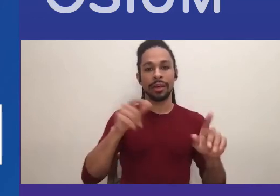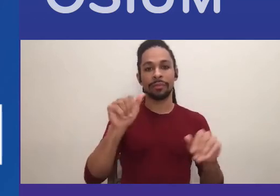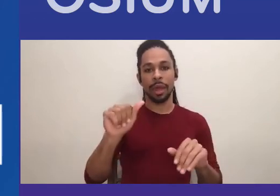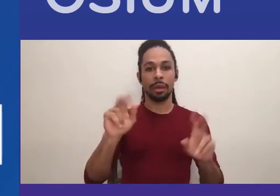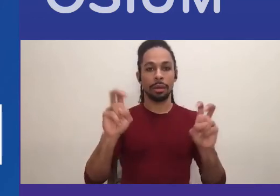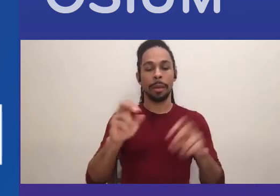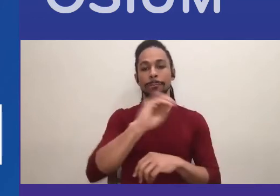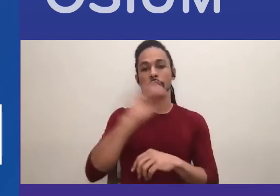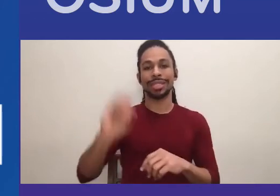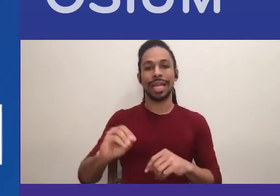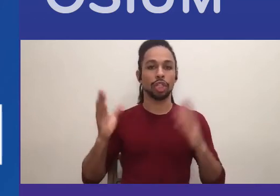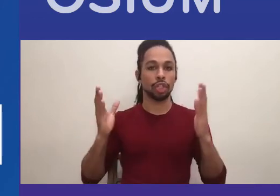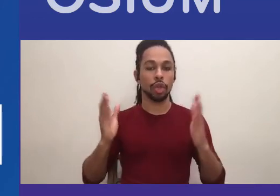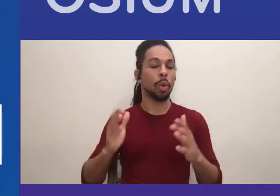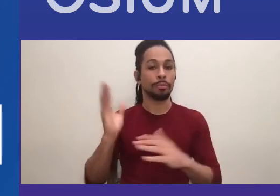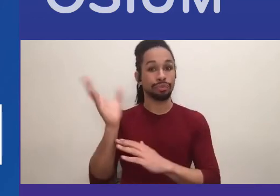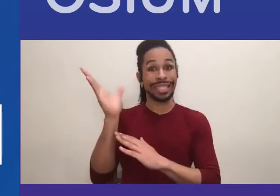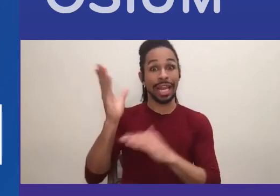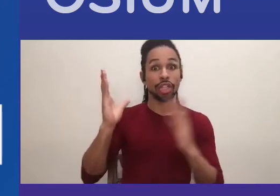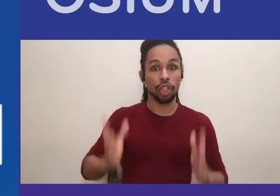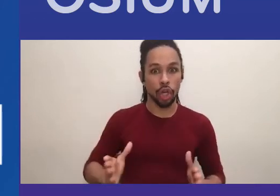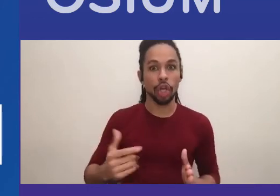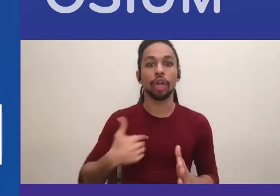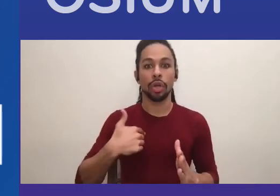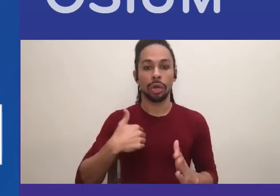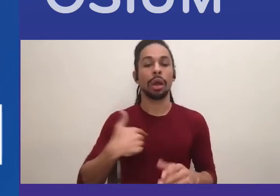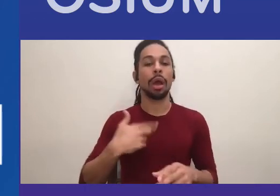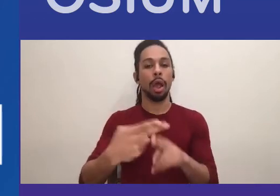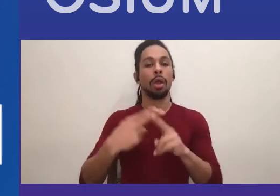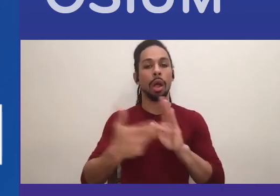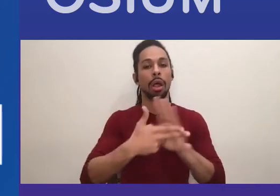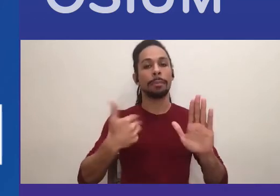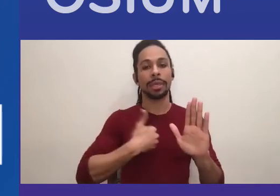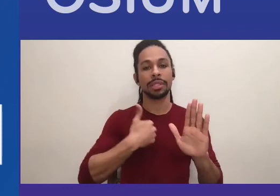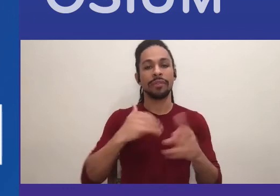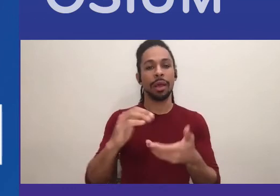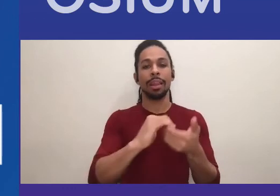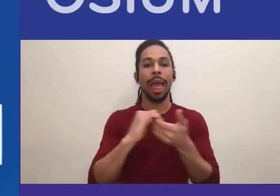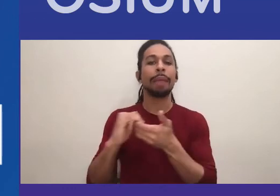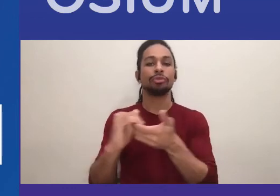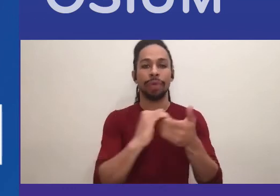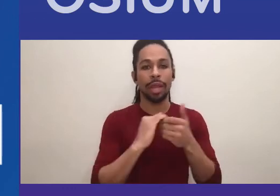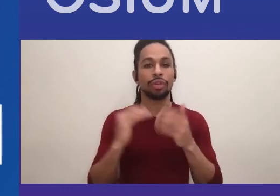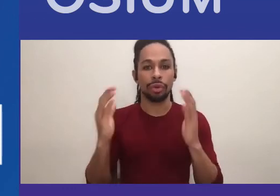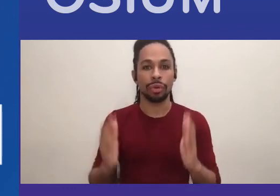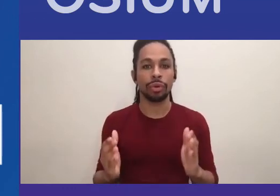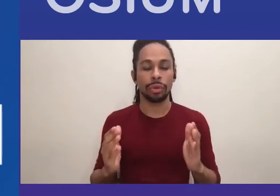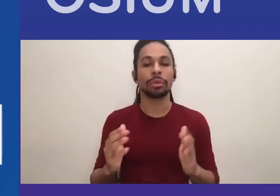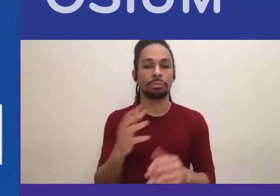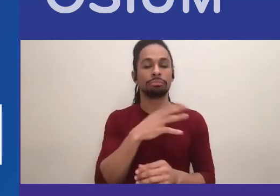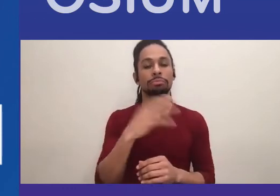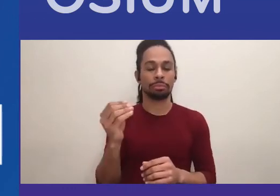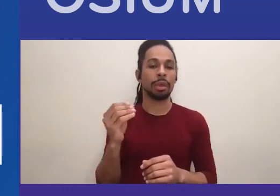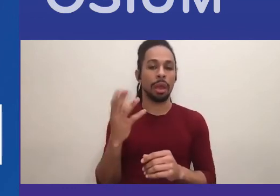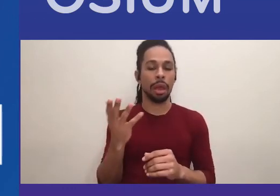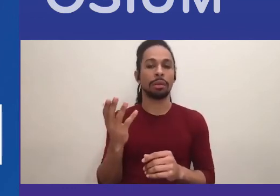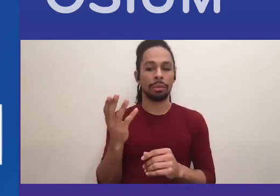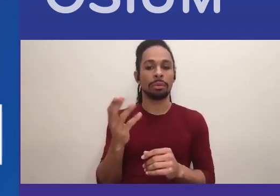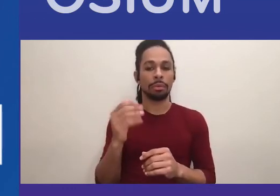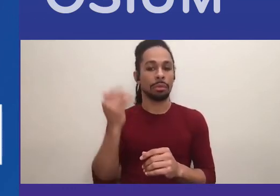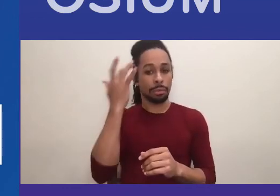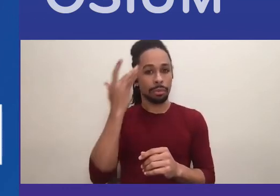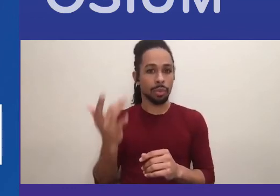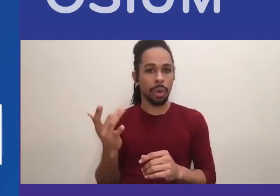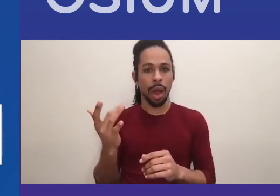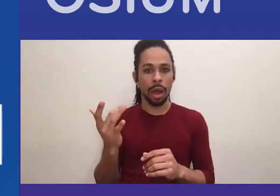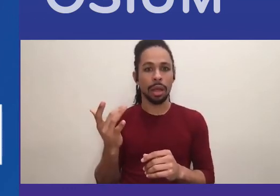know, I call myself a collaborator. You know, because